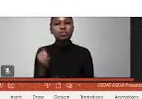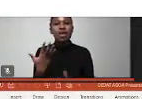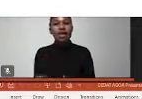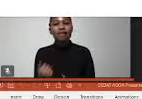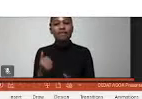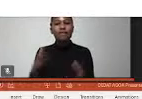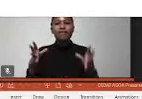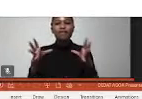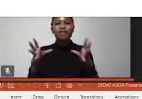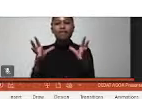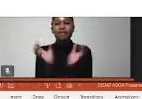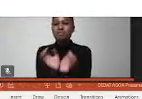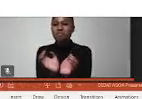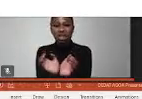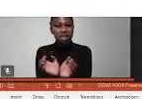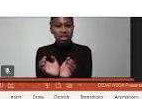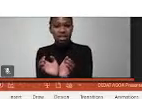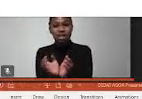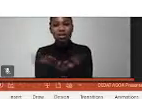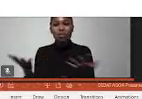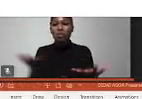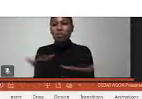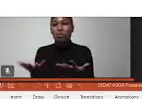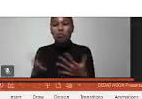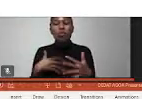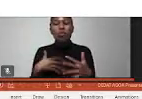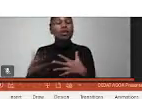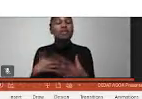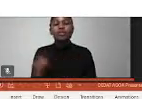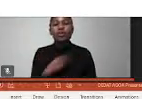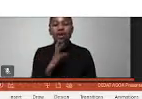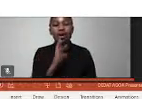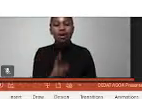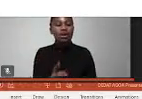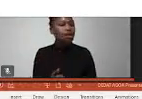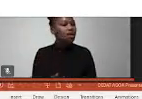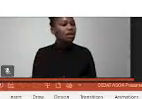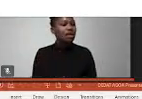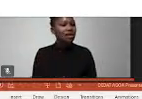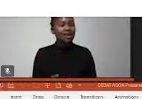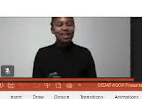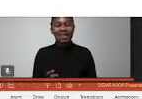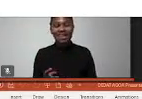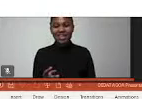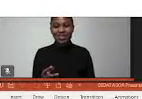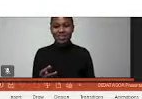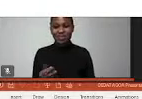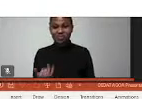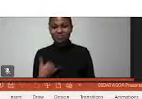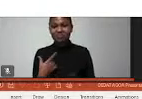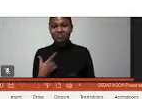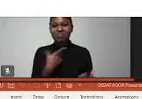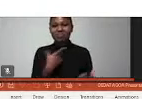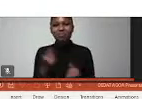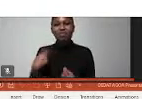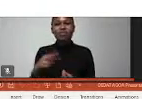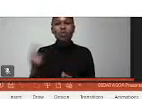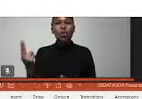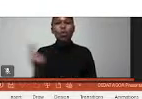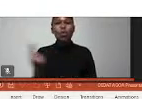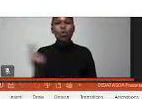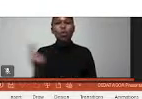all be cozy wherever we are. So Ilse will be flighting the slide decks for both